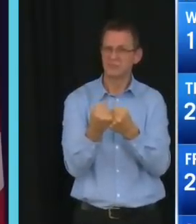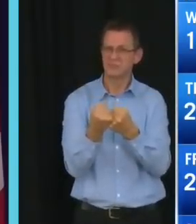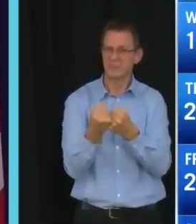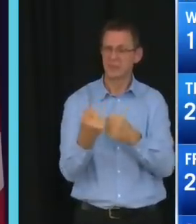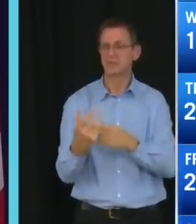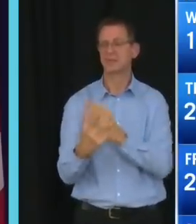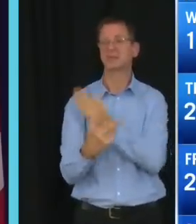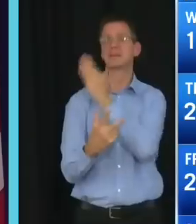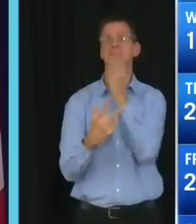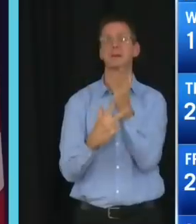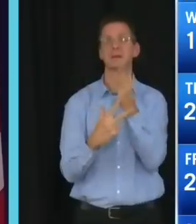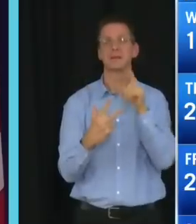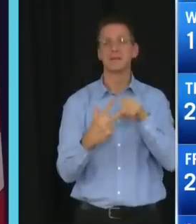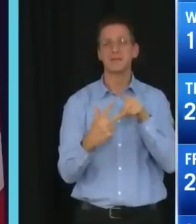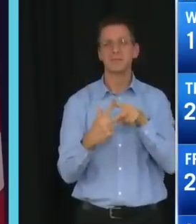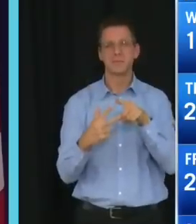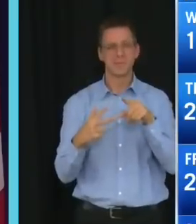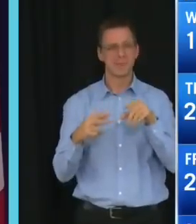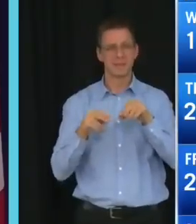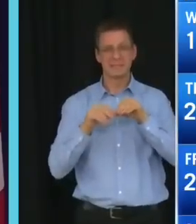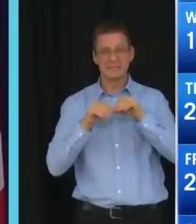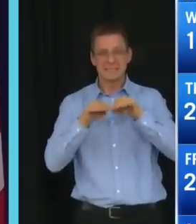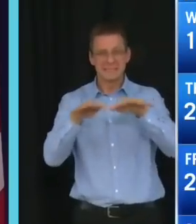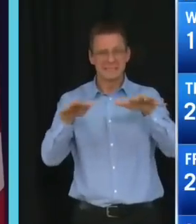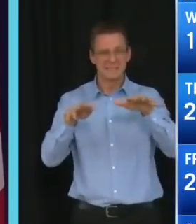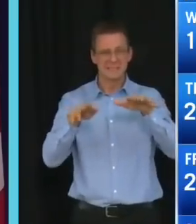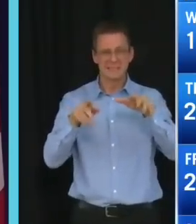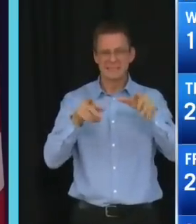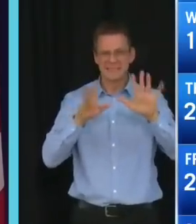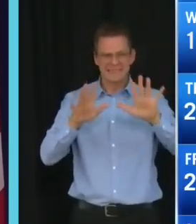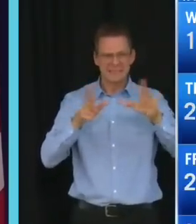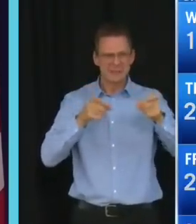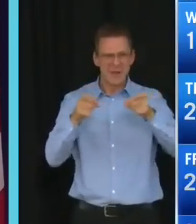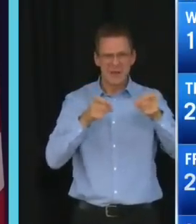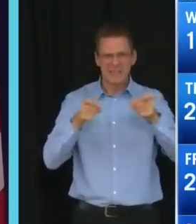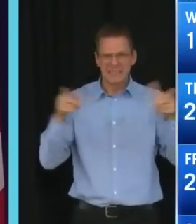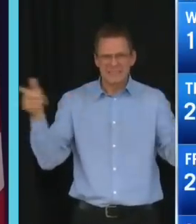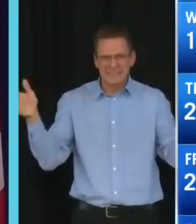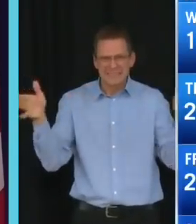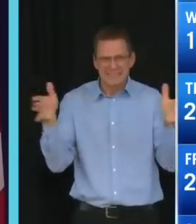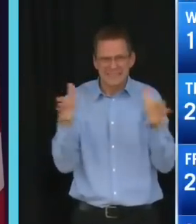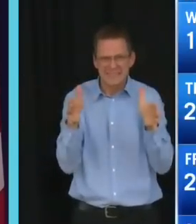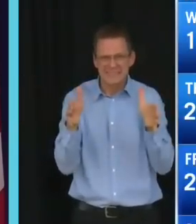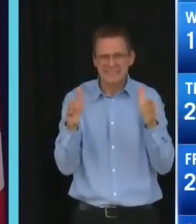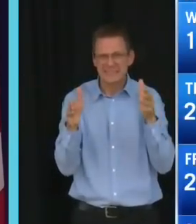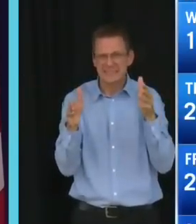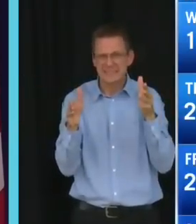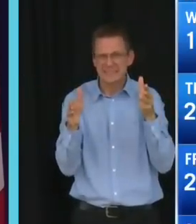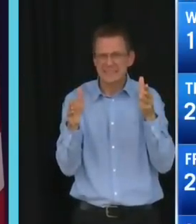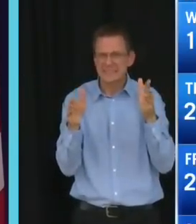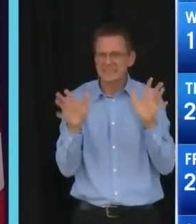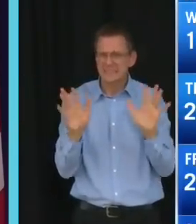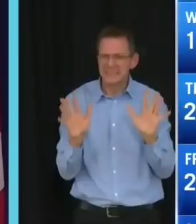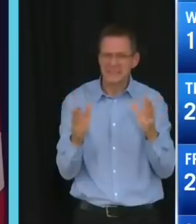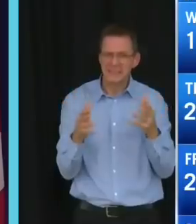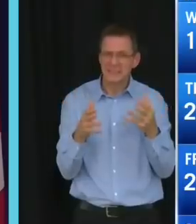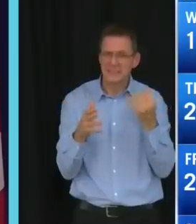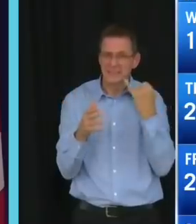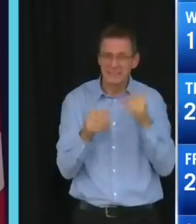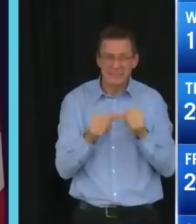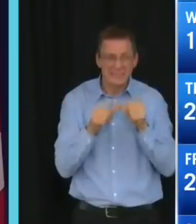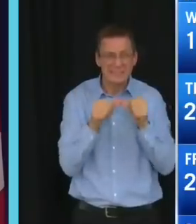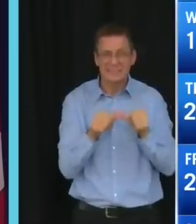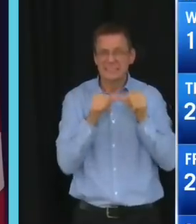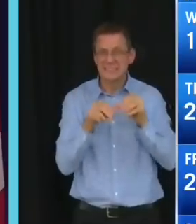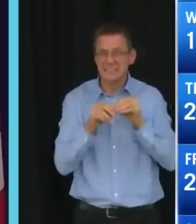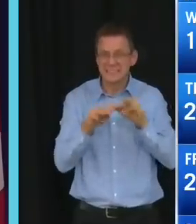so, the pressure on our hospitals will be unsustainable for weeks to come. So this is truly a life and death matter.